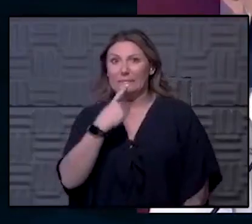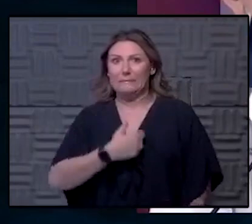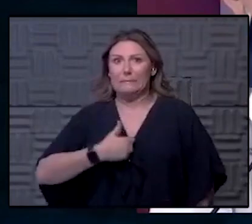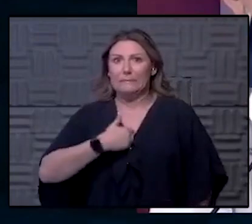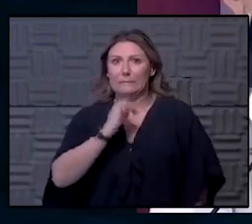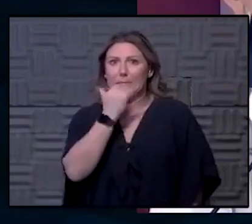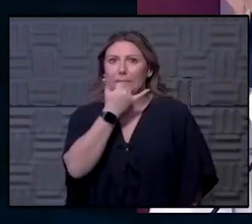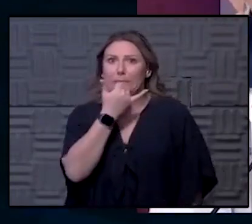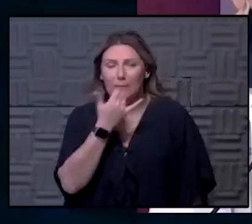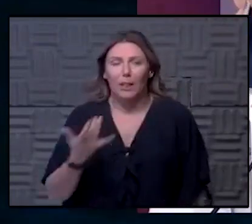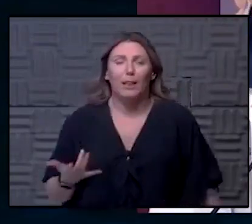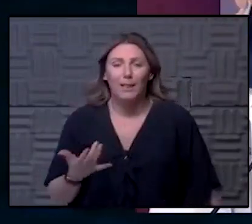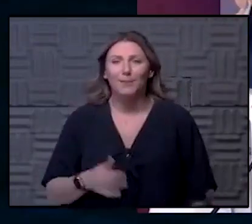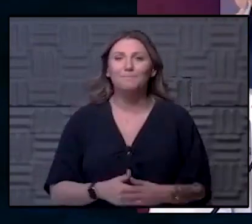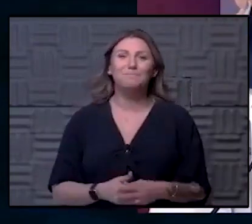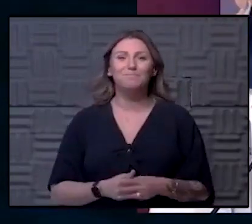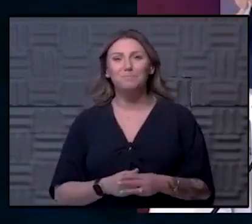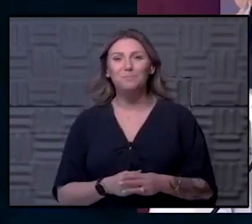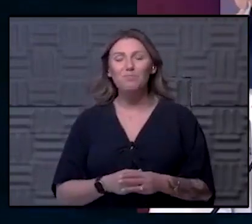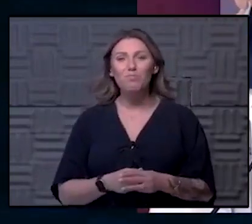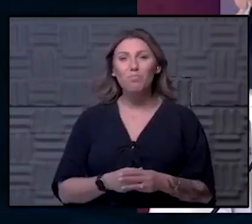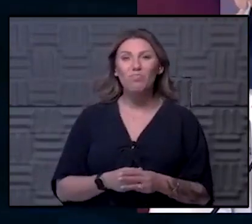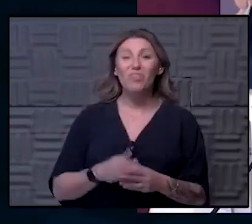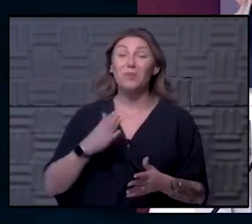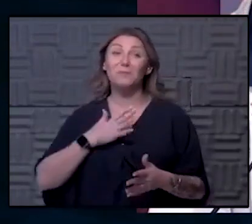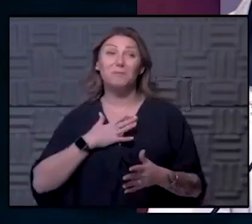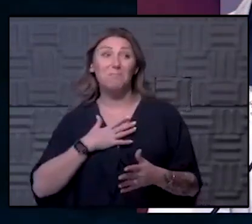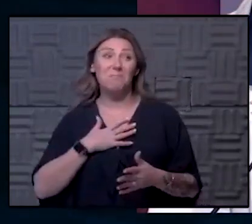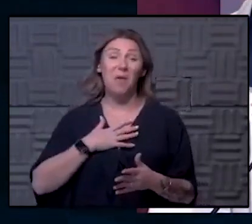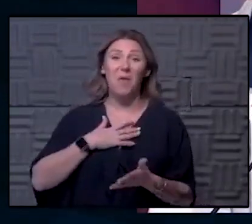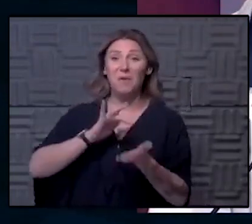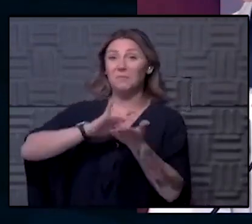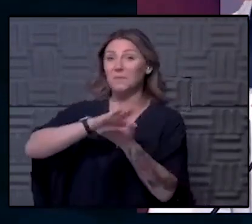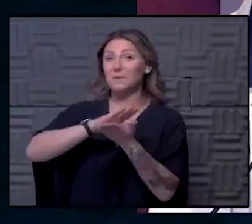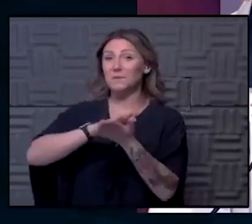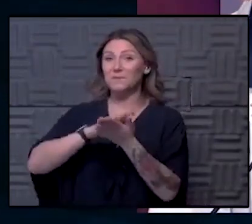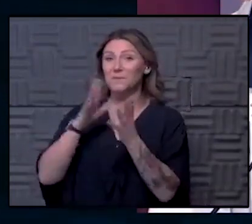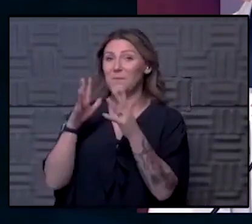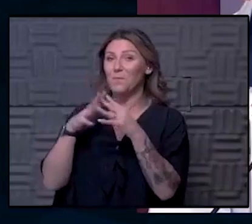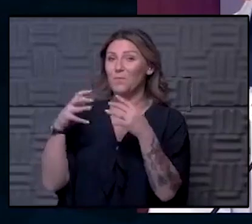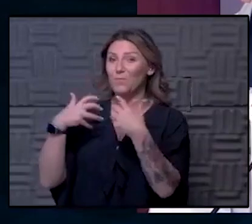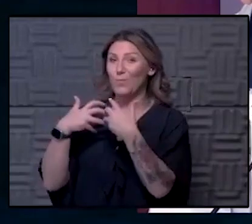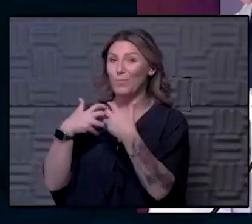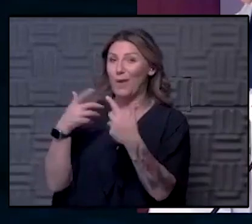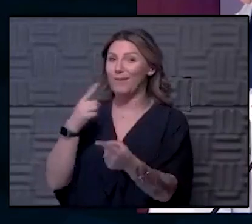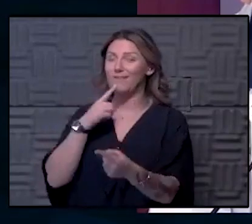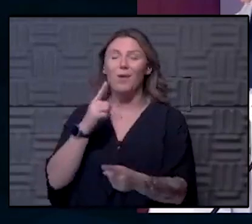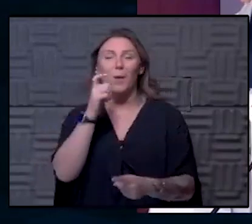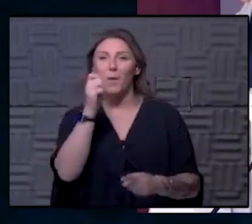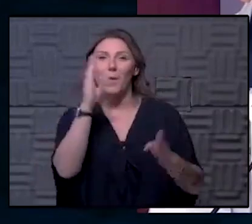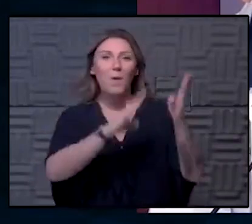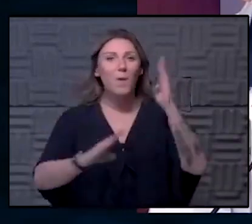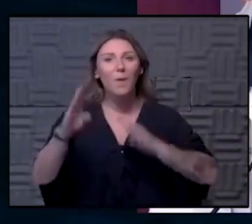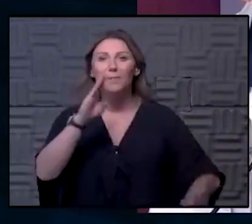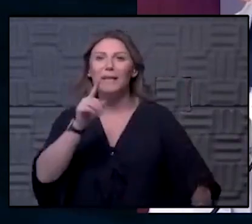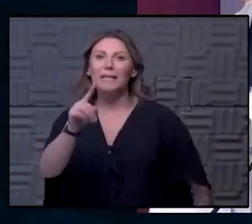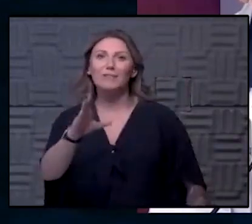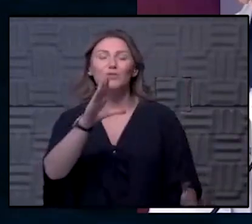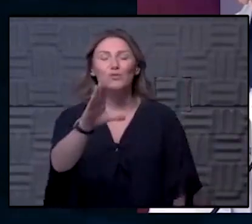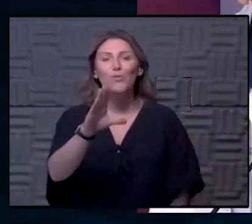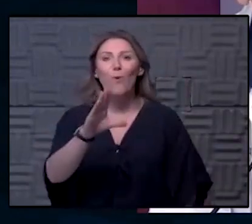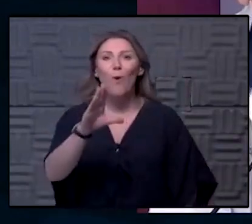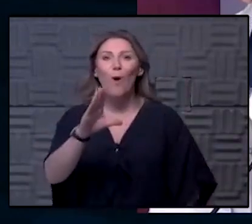And my med school roommate, as a matter of fact. So anyway. No worries. It's your chronosomnia. It